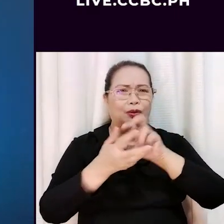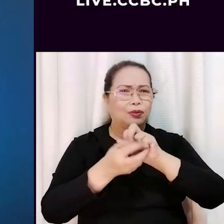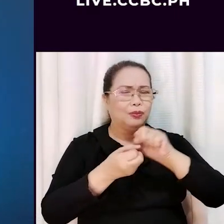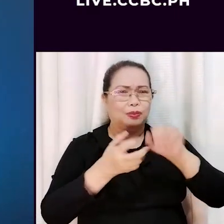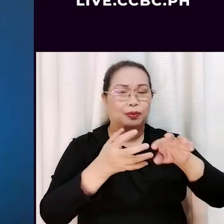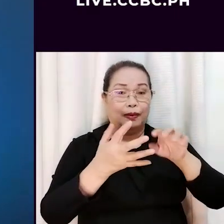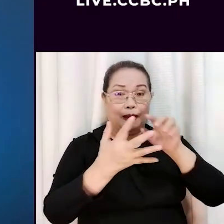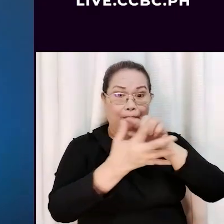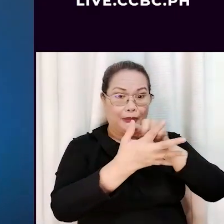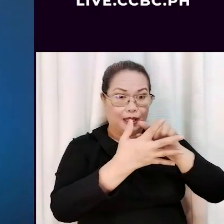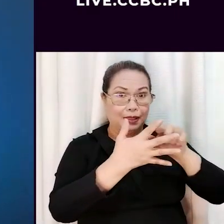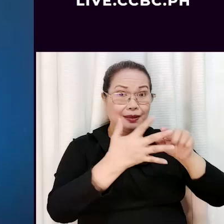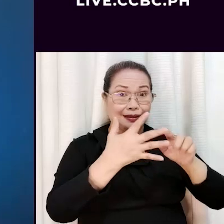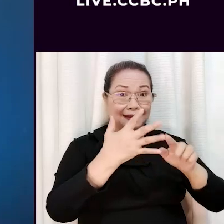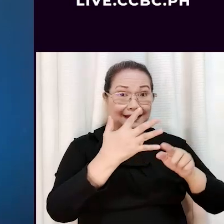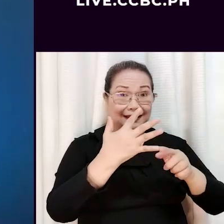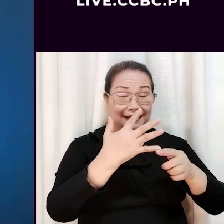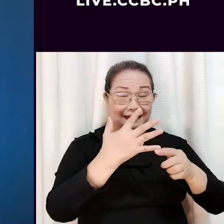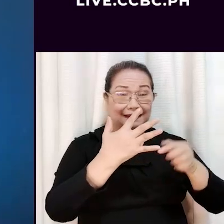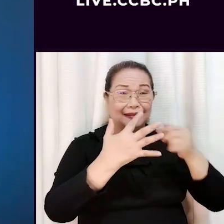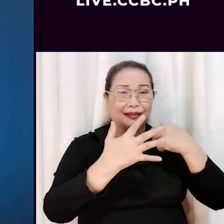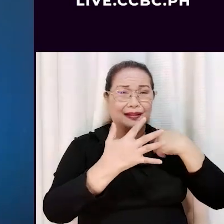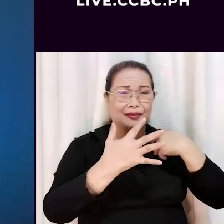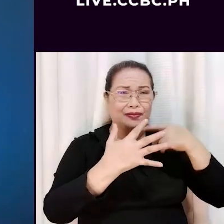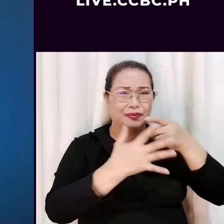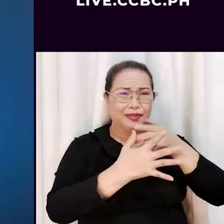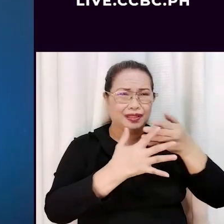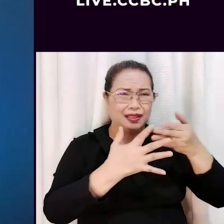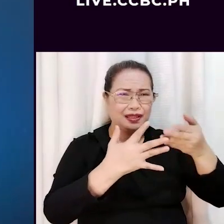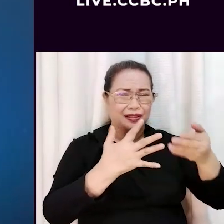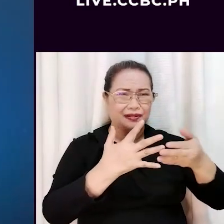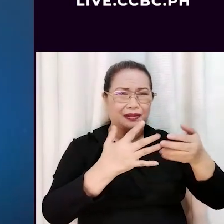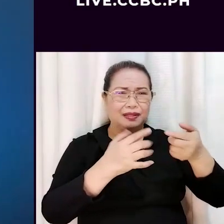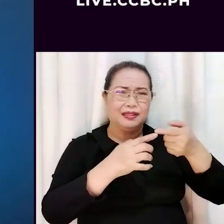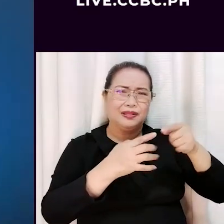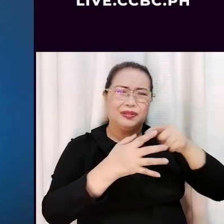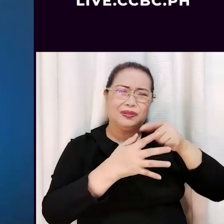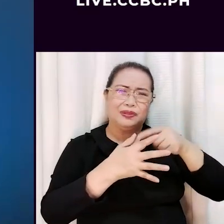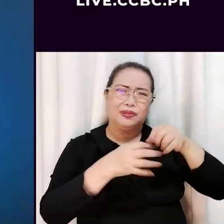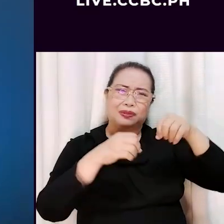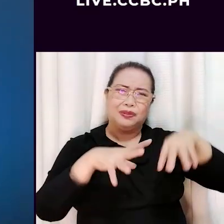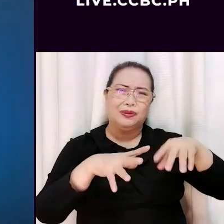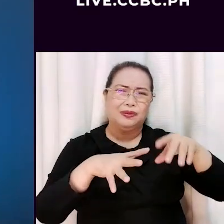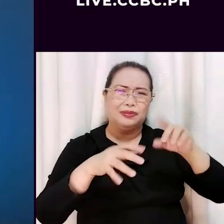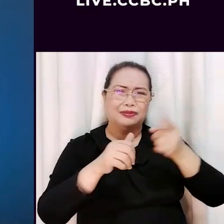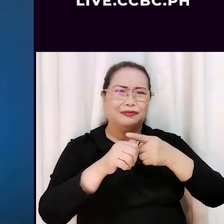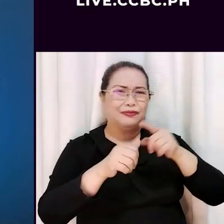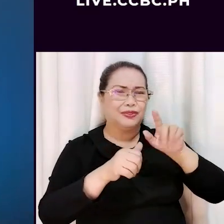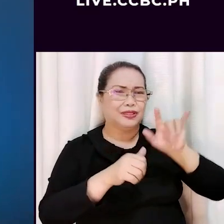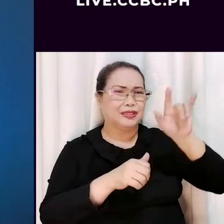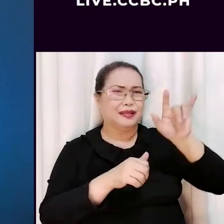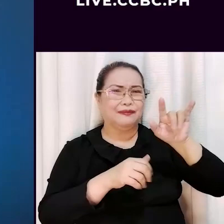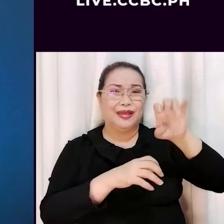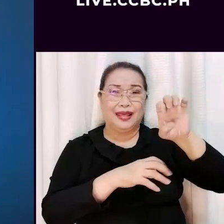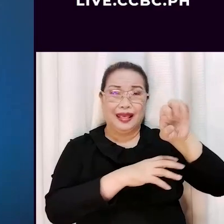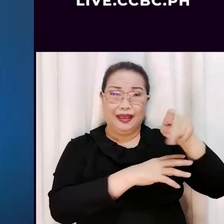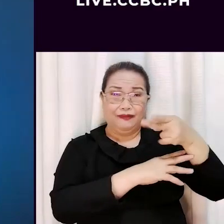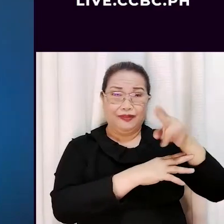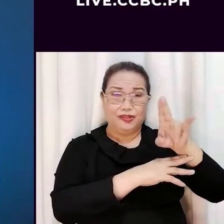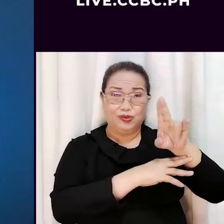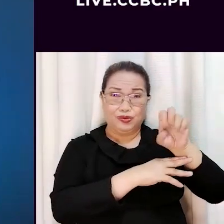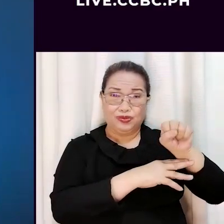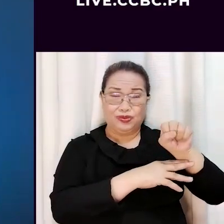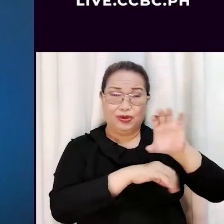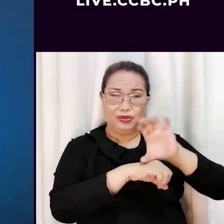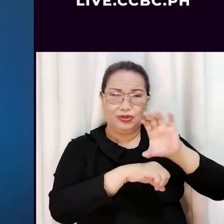the increasing intensity of red. And you would see from loss of first love, Church of Ephesus, it